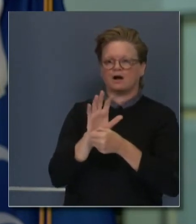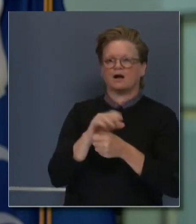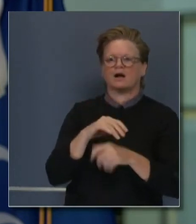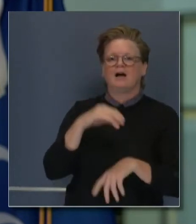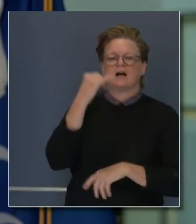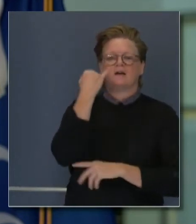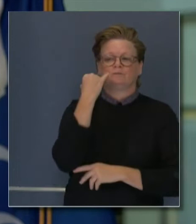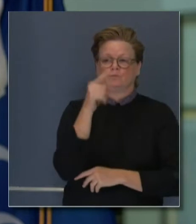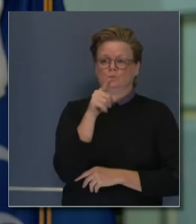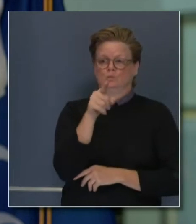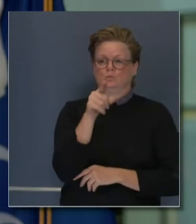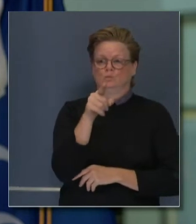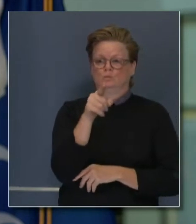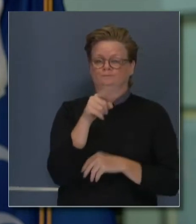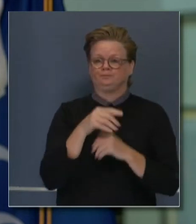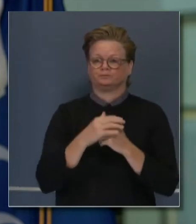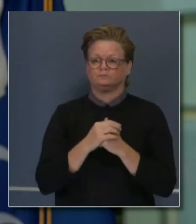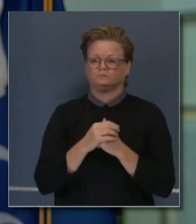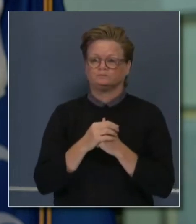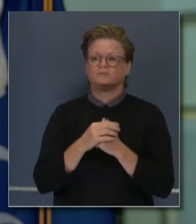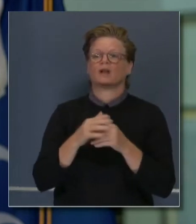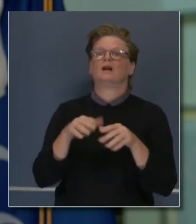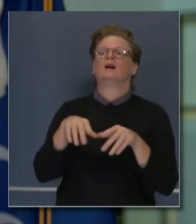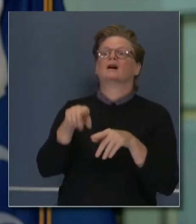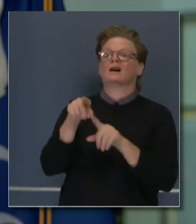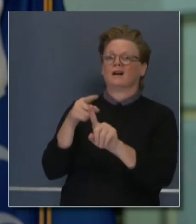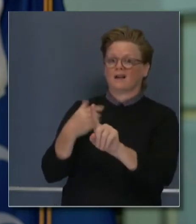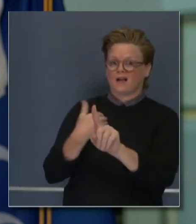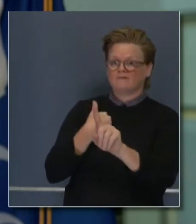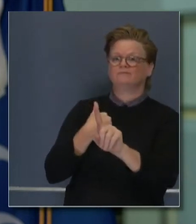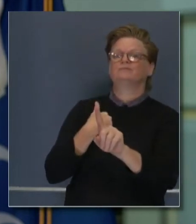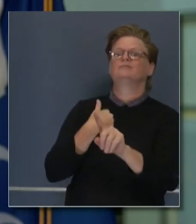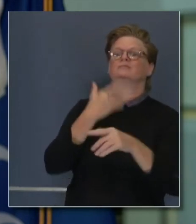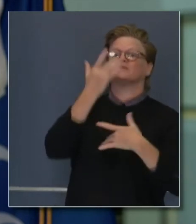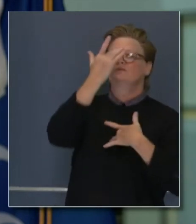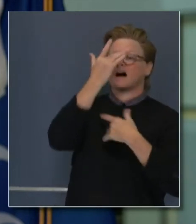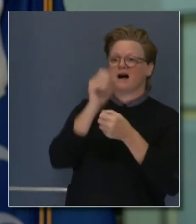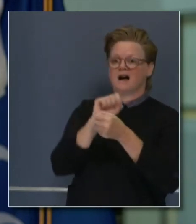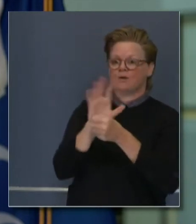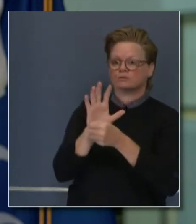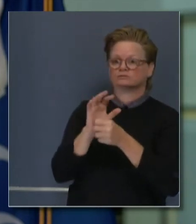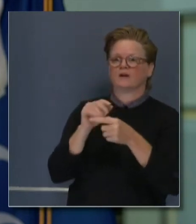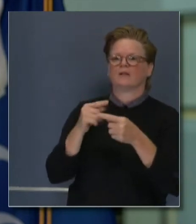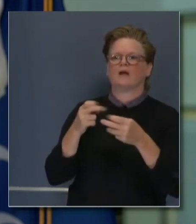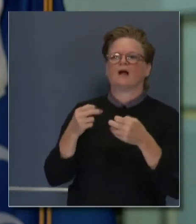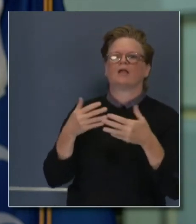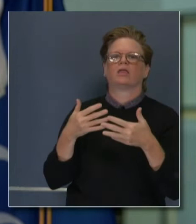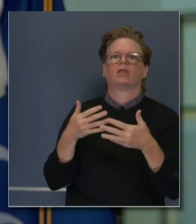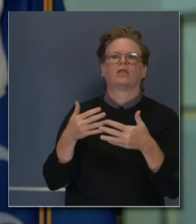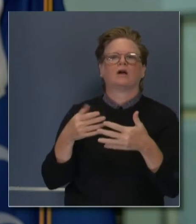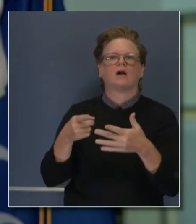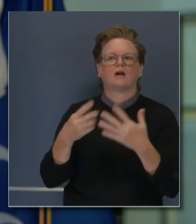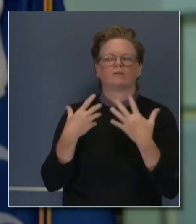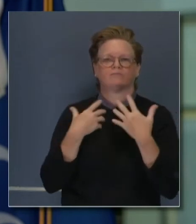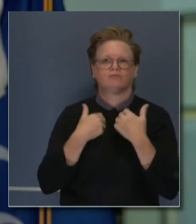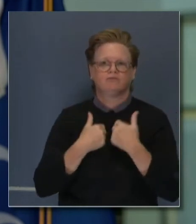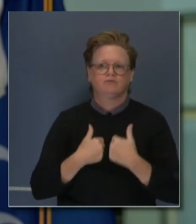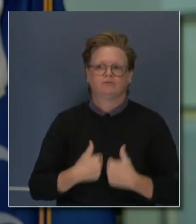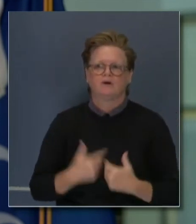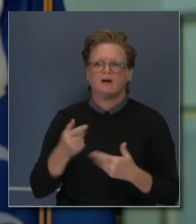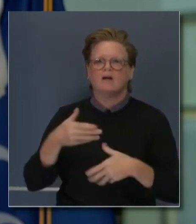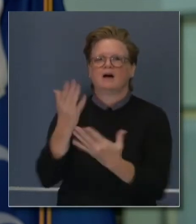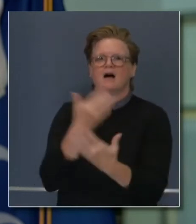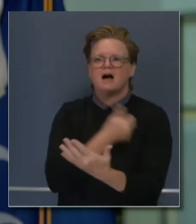up in the hospital 3-4 weeks down the road. So if we really want to be focused on catching